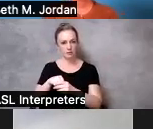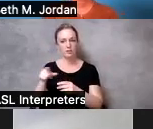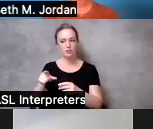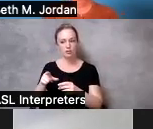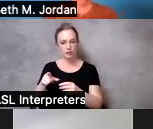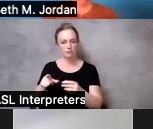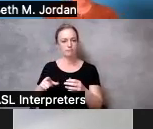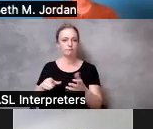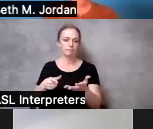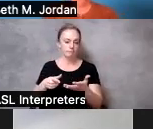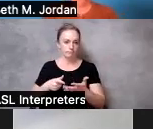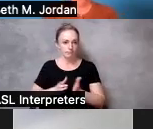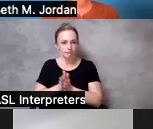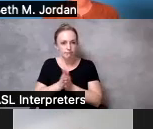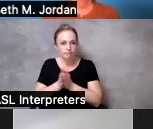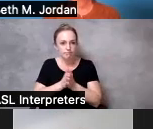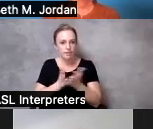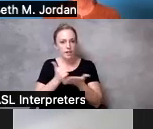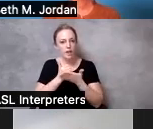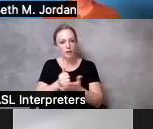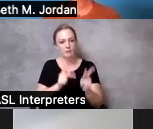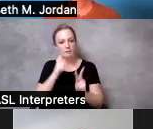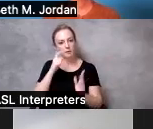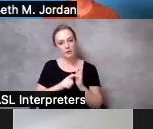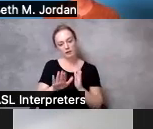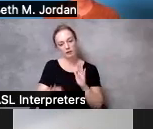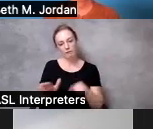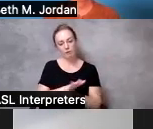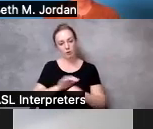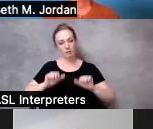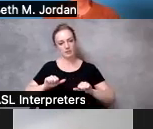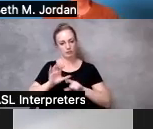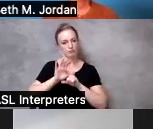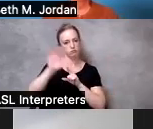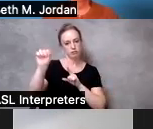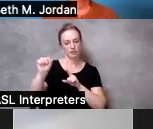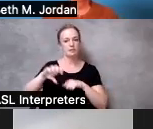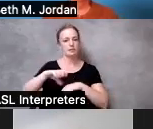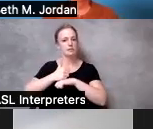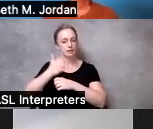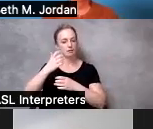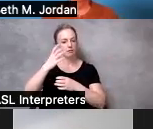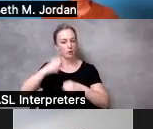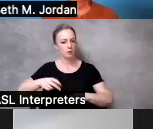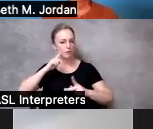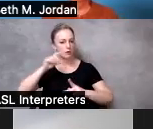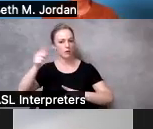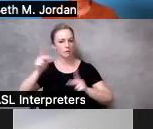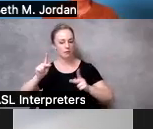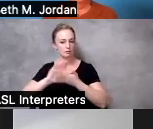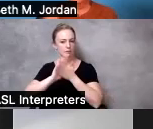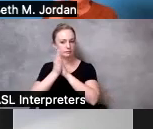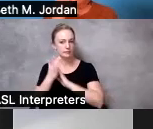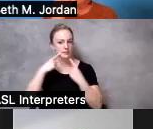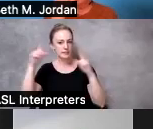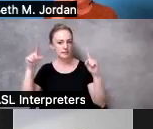helping individuals recognize their full potential and creating opportunities for others to experience success. She appreciates the role